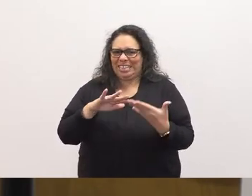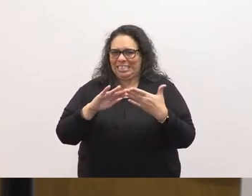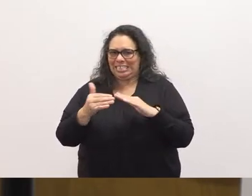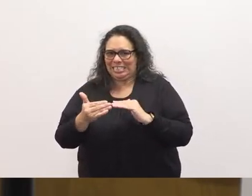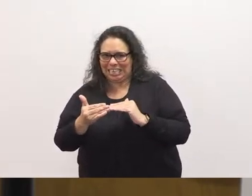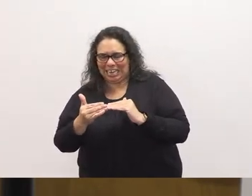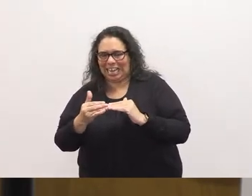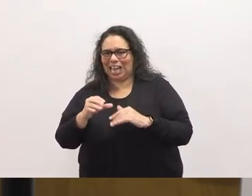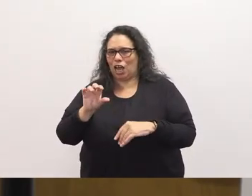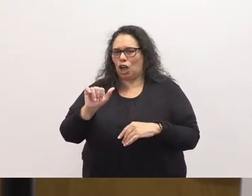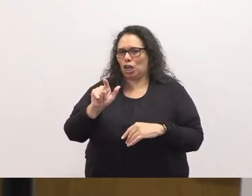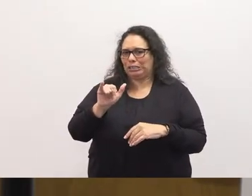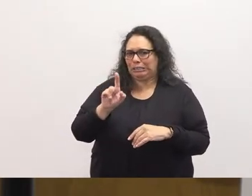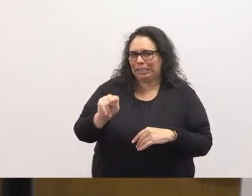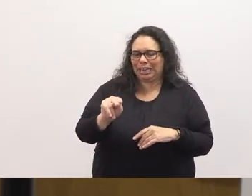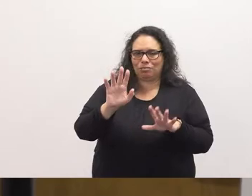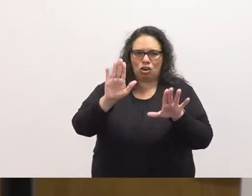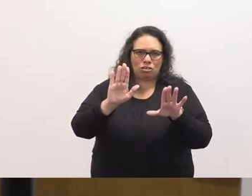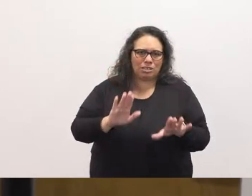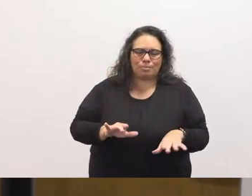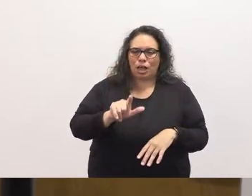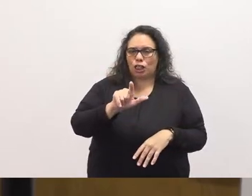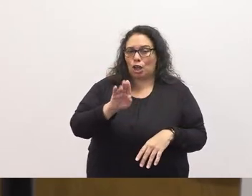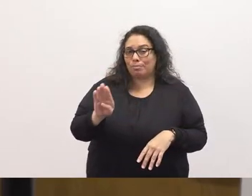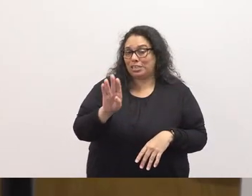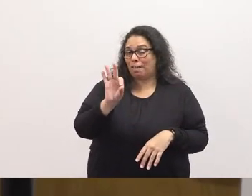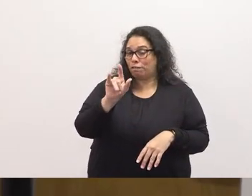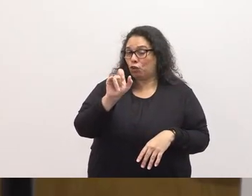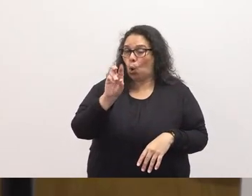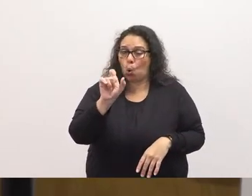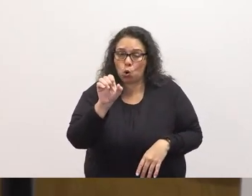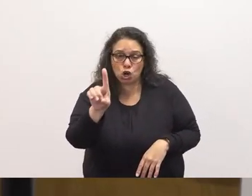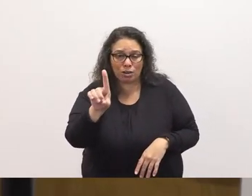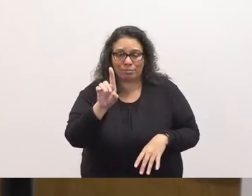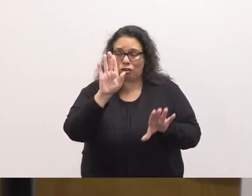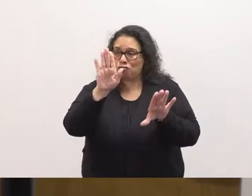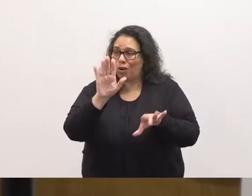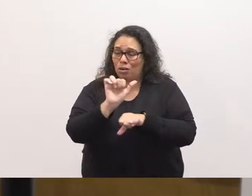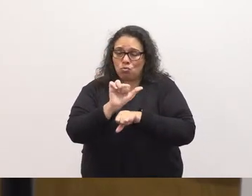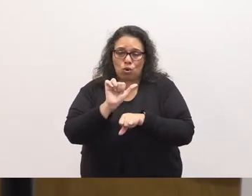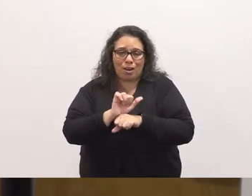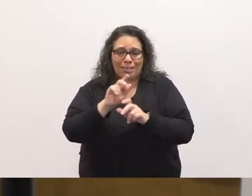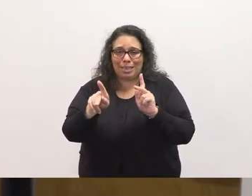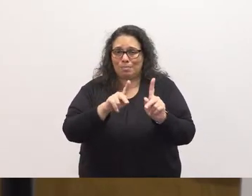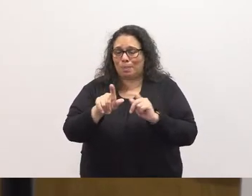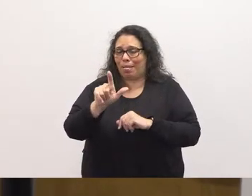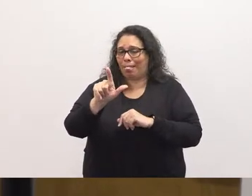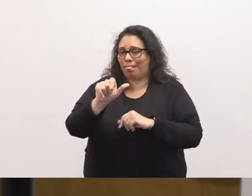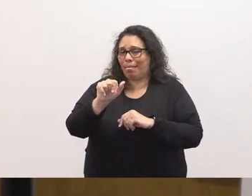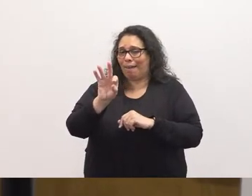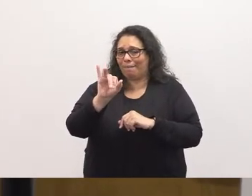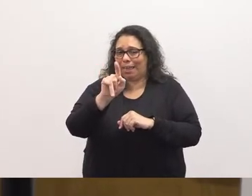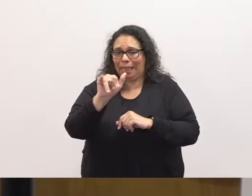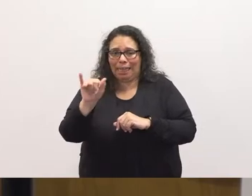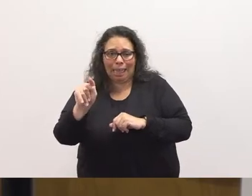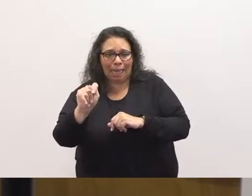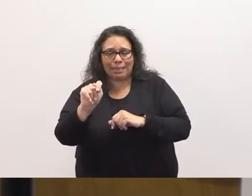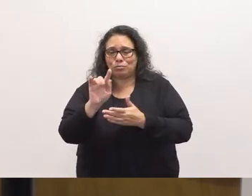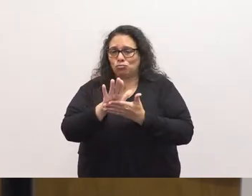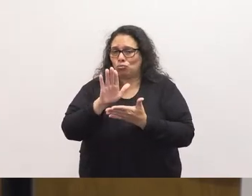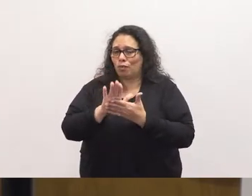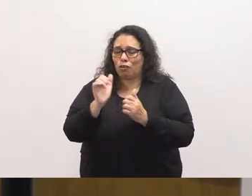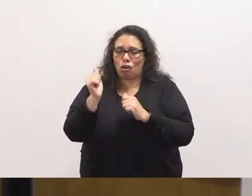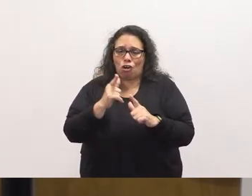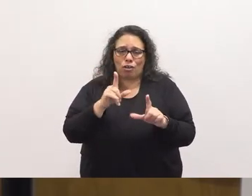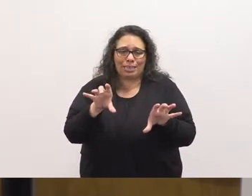awesome event. I wanted to thank Long Beach Forward for their great work. Also, the folks over at Lafayette for all they did for our